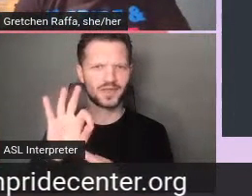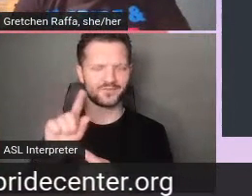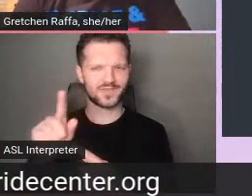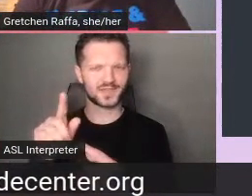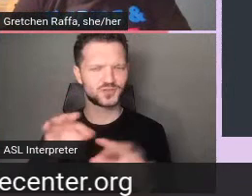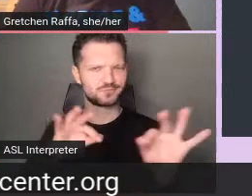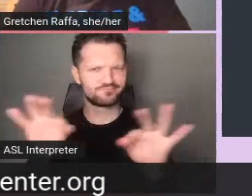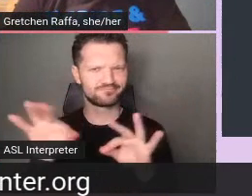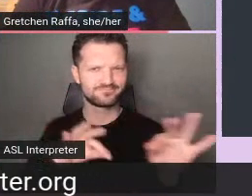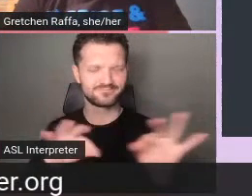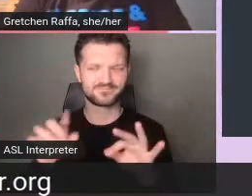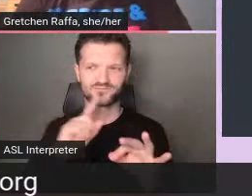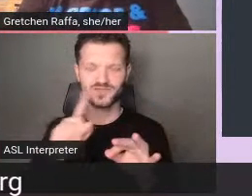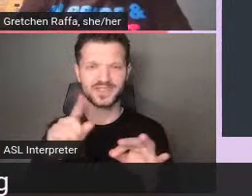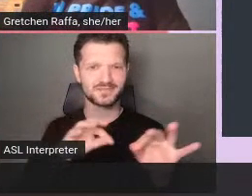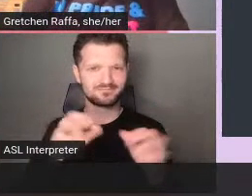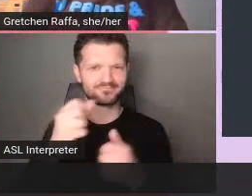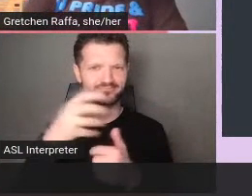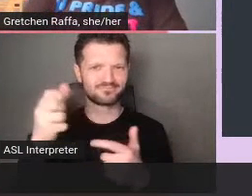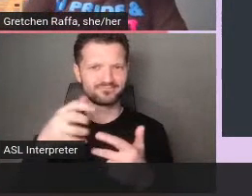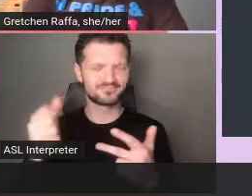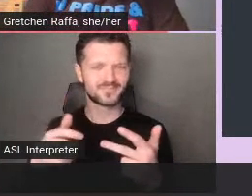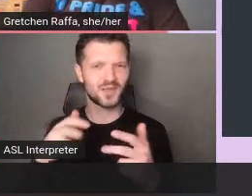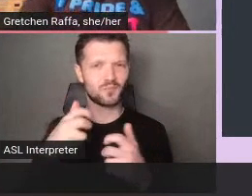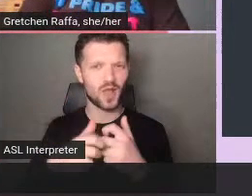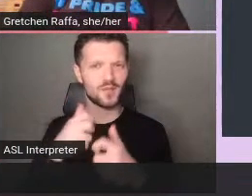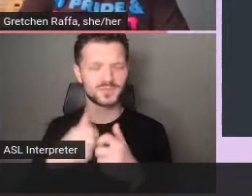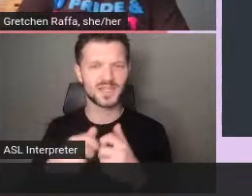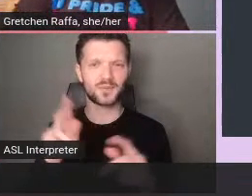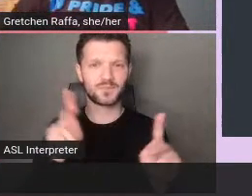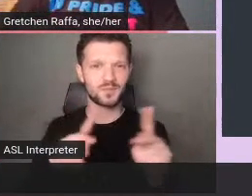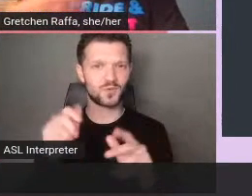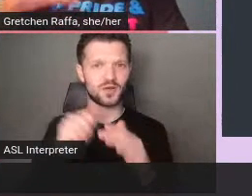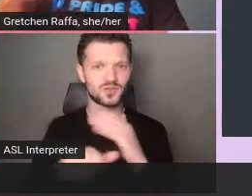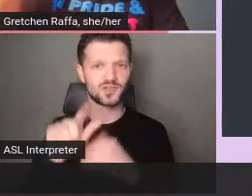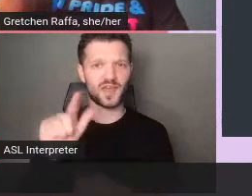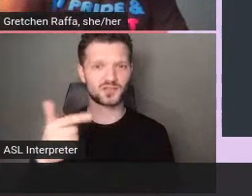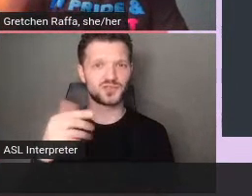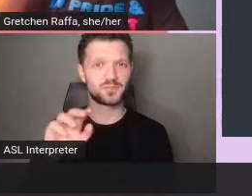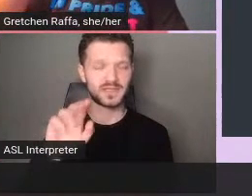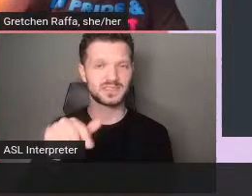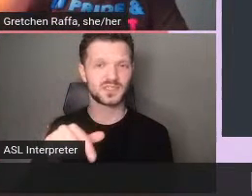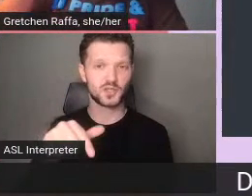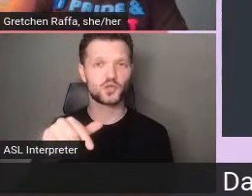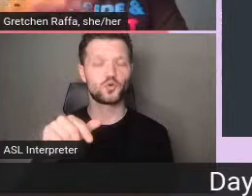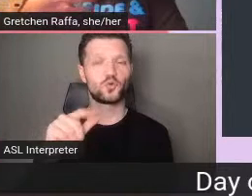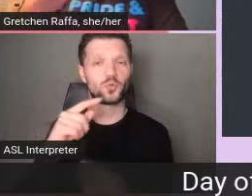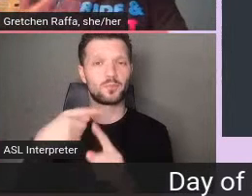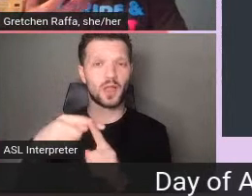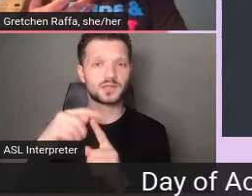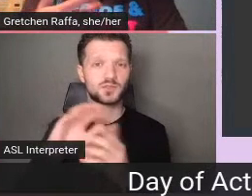that people within the LGBTQ plus community face, and the importance of thinking